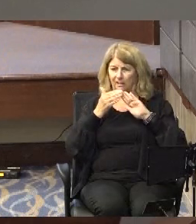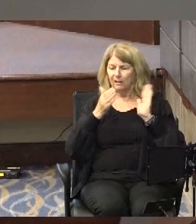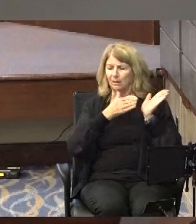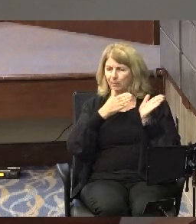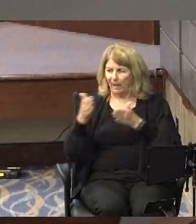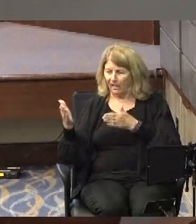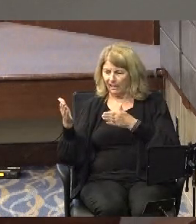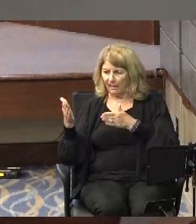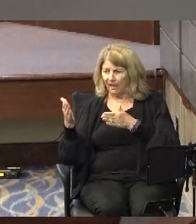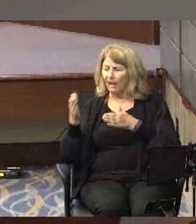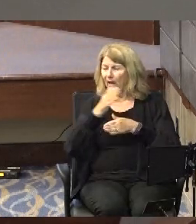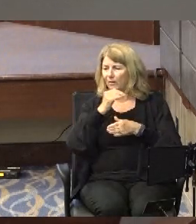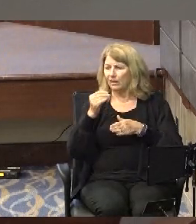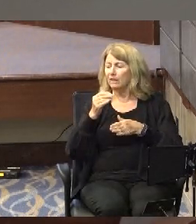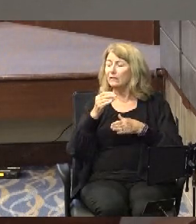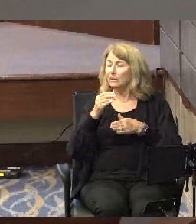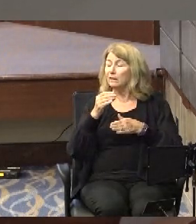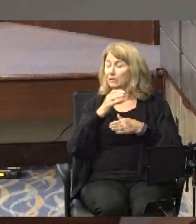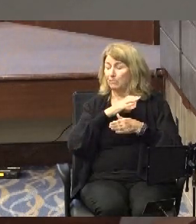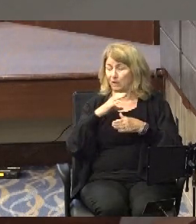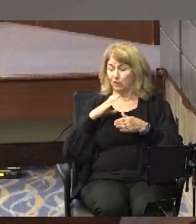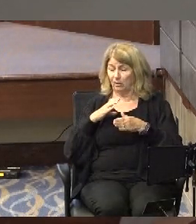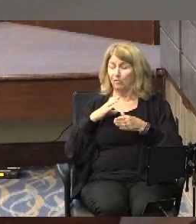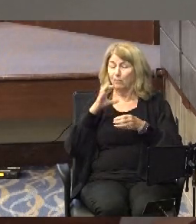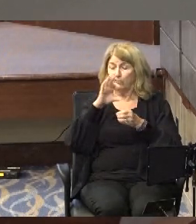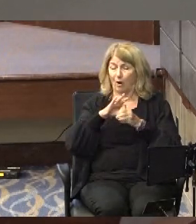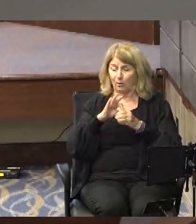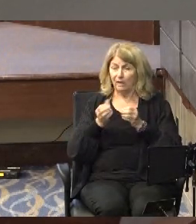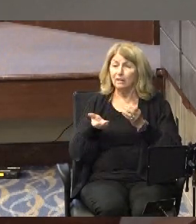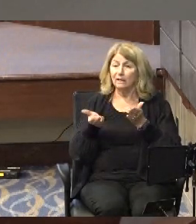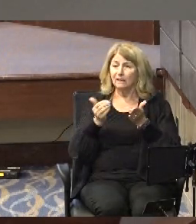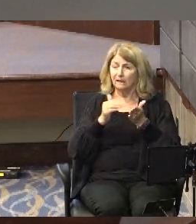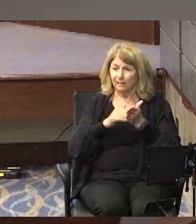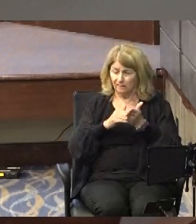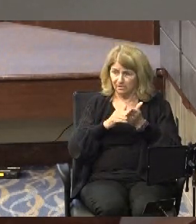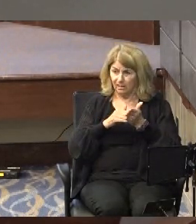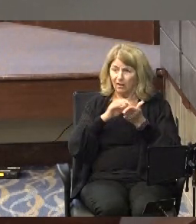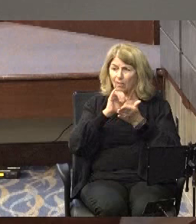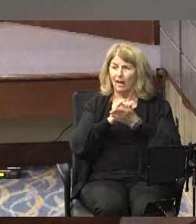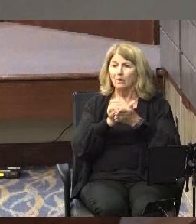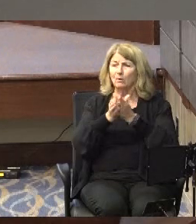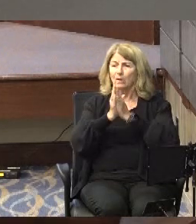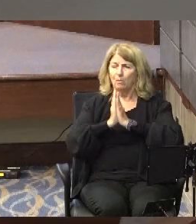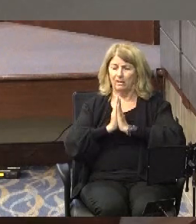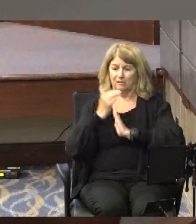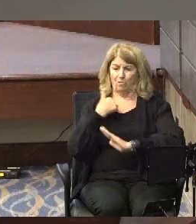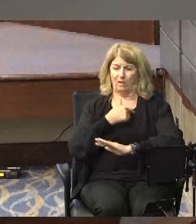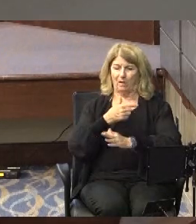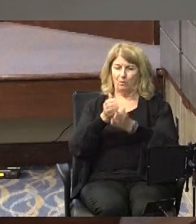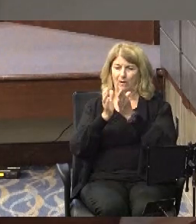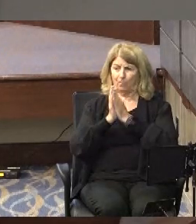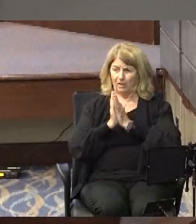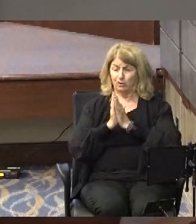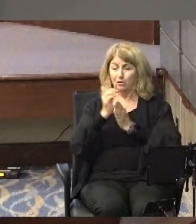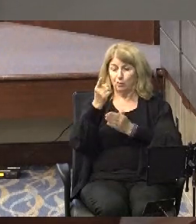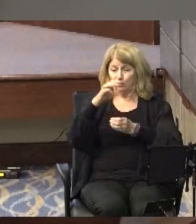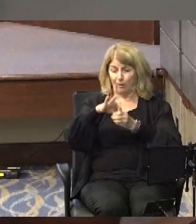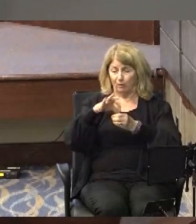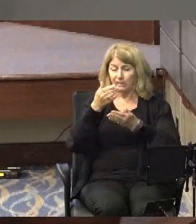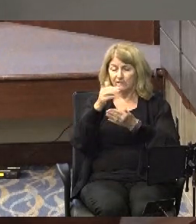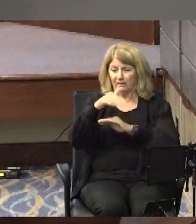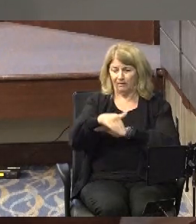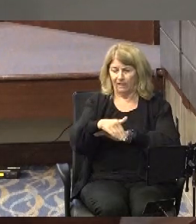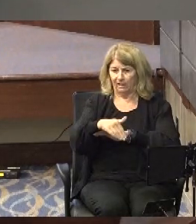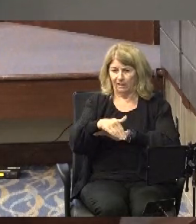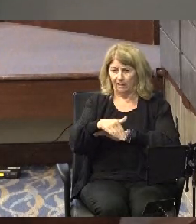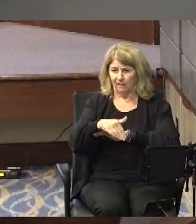Commission's vote in opposition of the rezone request. And we request that you vote this evening in